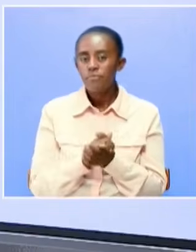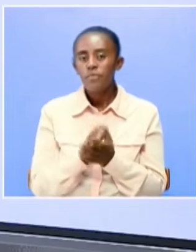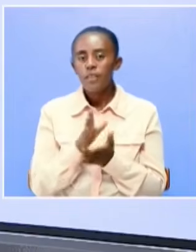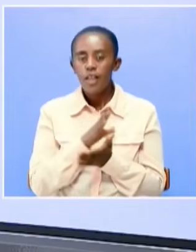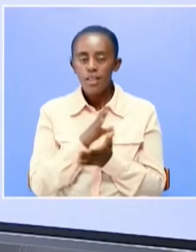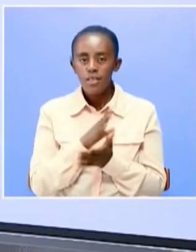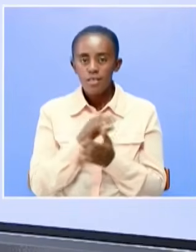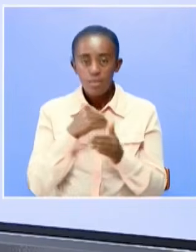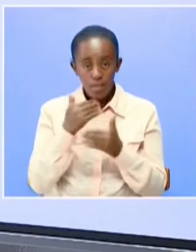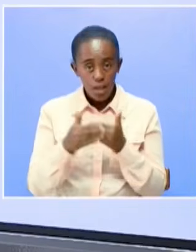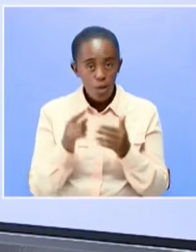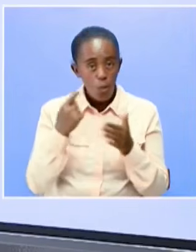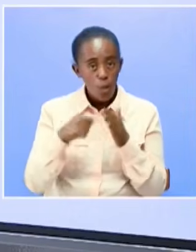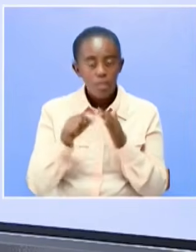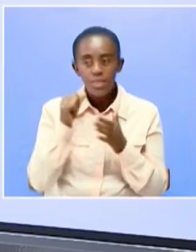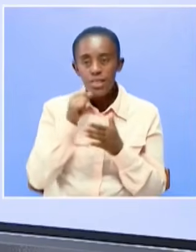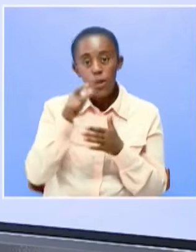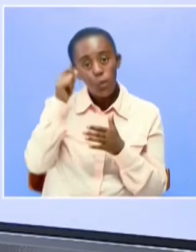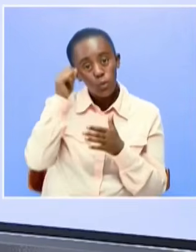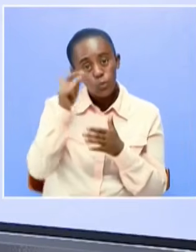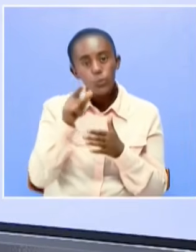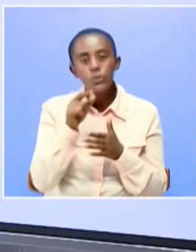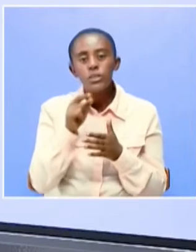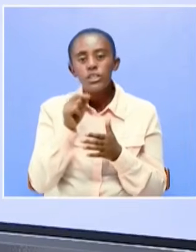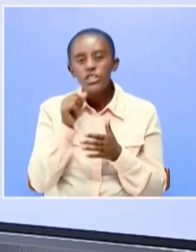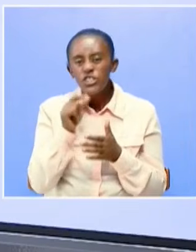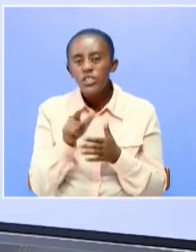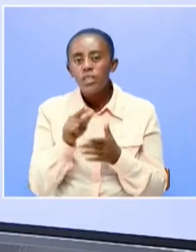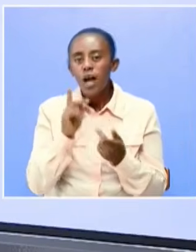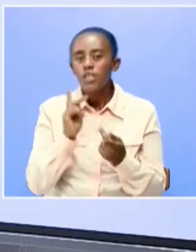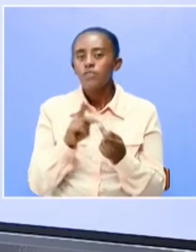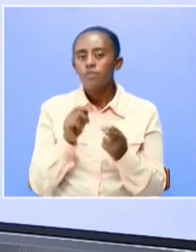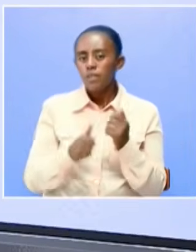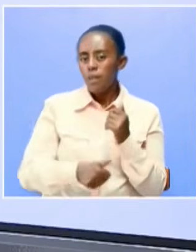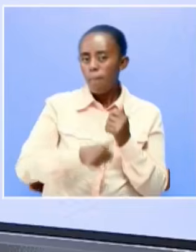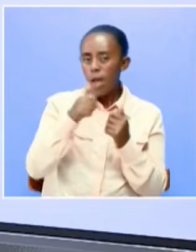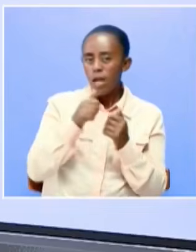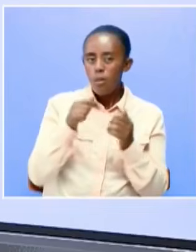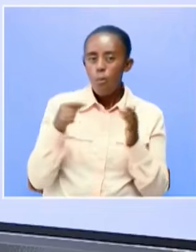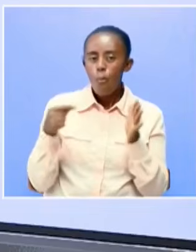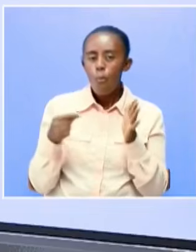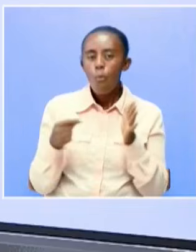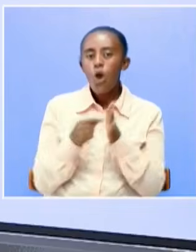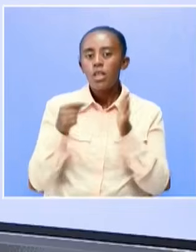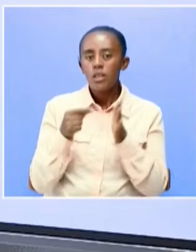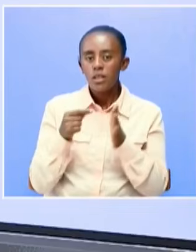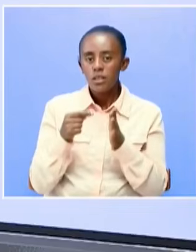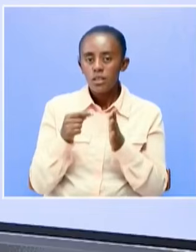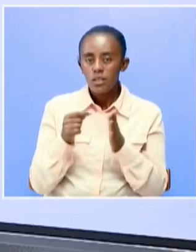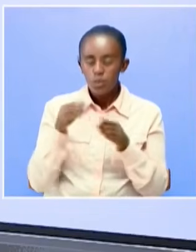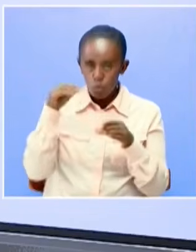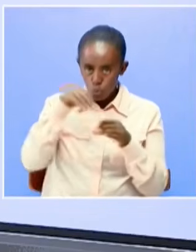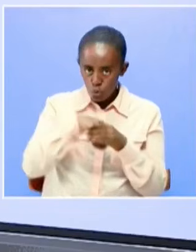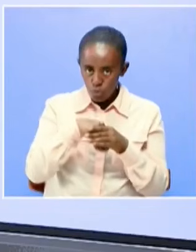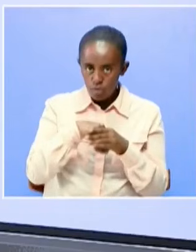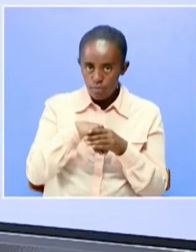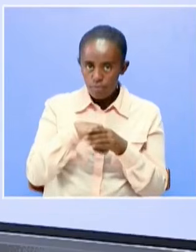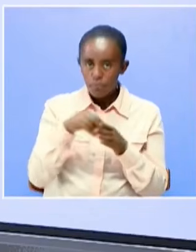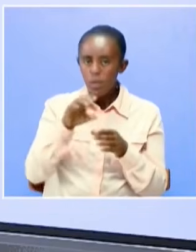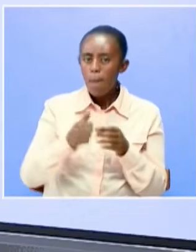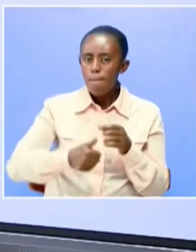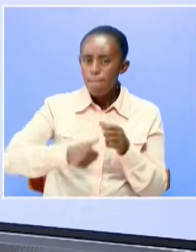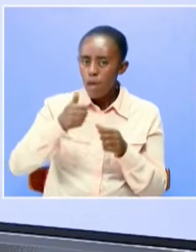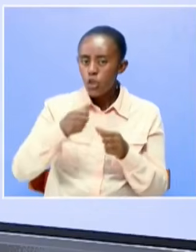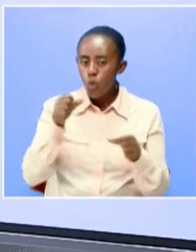here, what he or she achieved, the main point should be included. And major